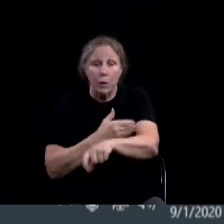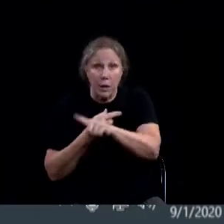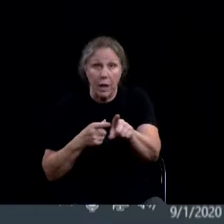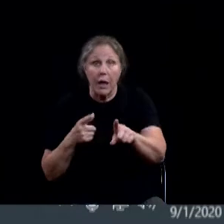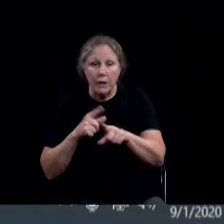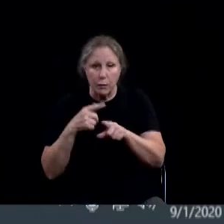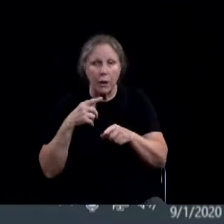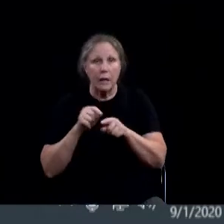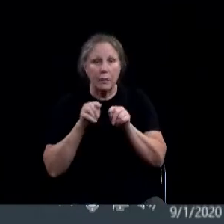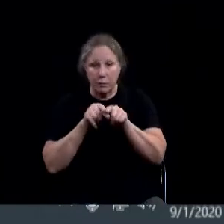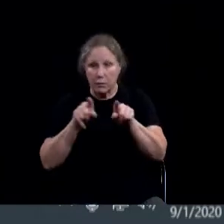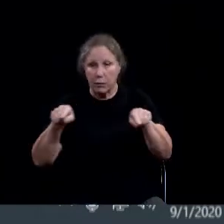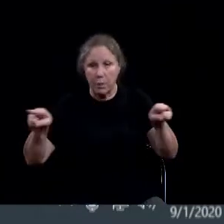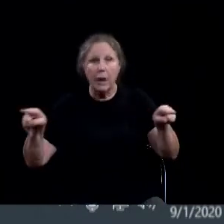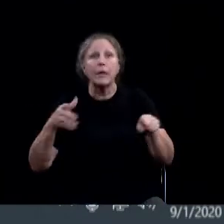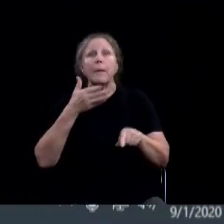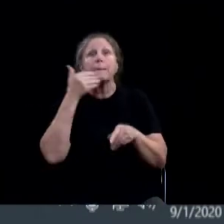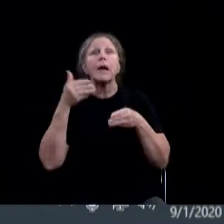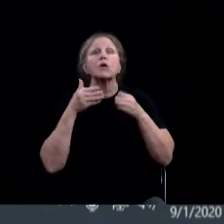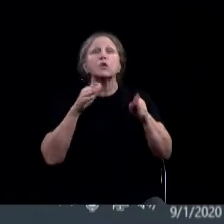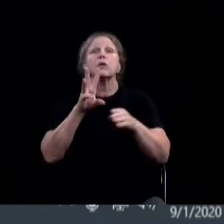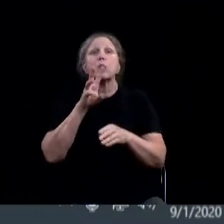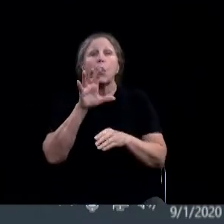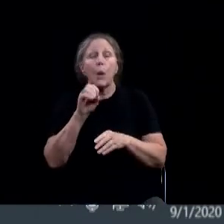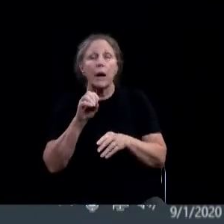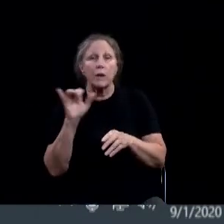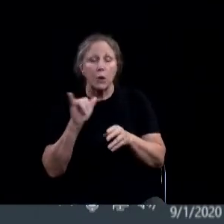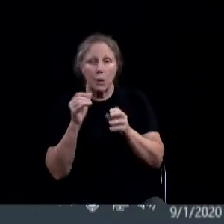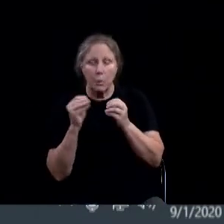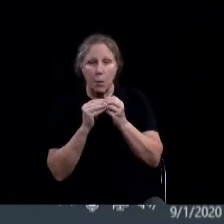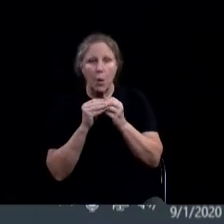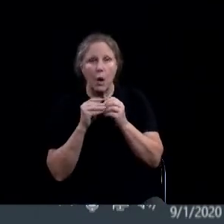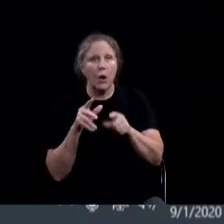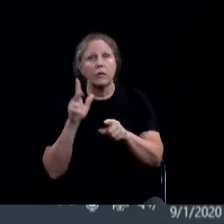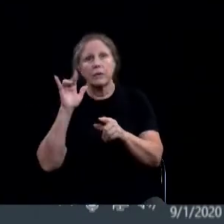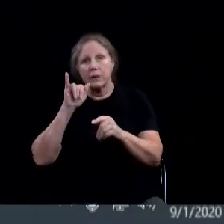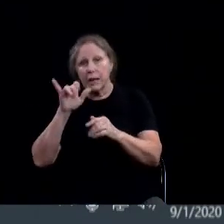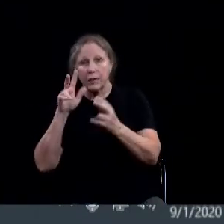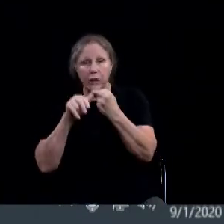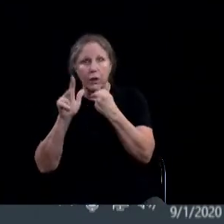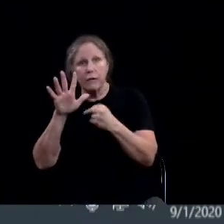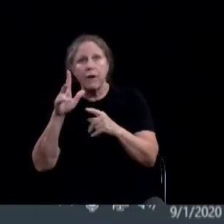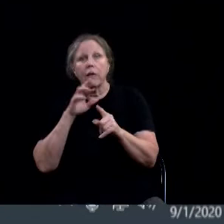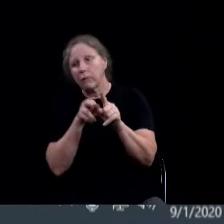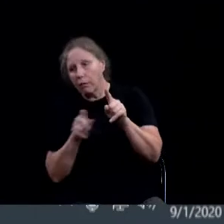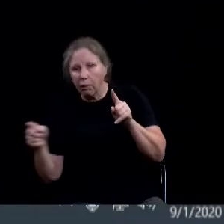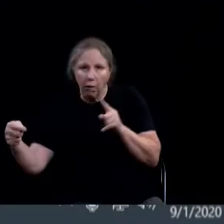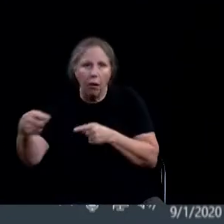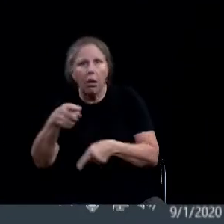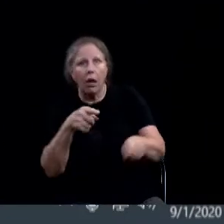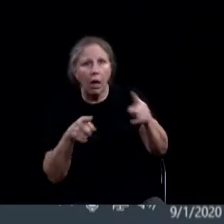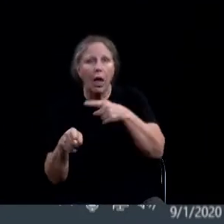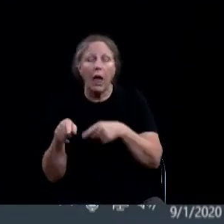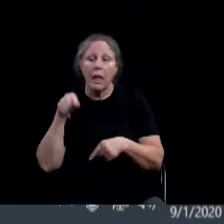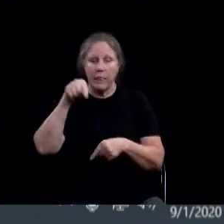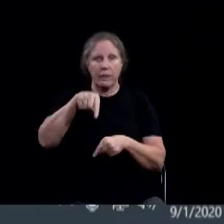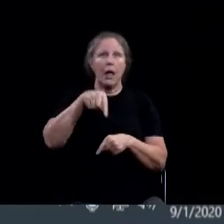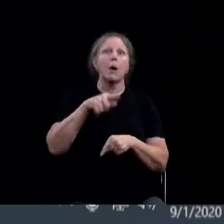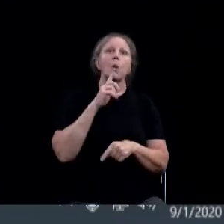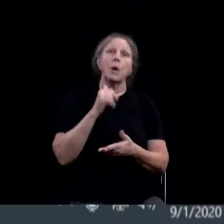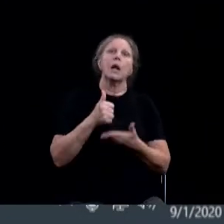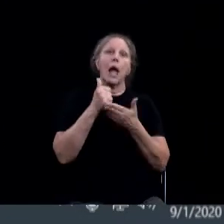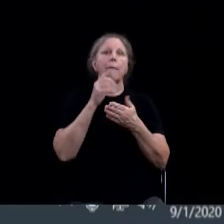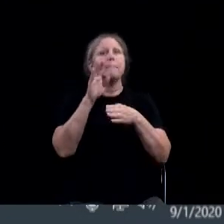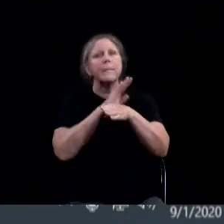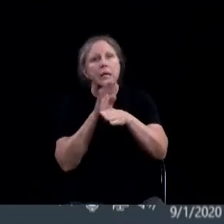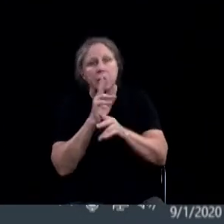and we're doing more work on I-35 and rerouting more traffic. I think it'd be immensely helpful for business owners. I know that I've received calls